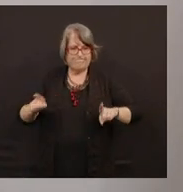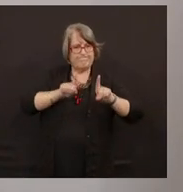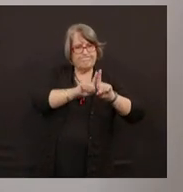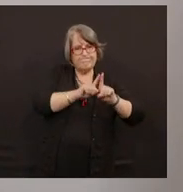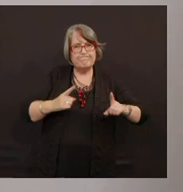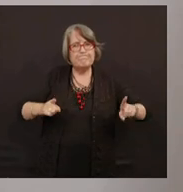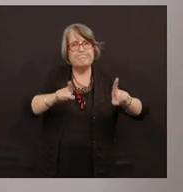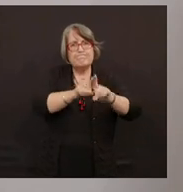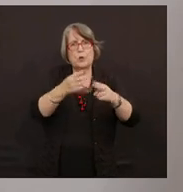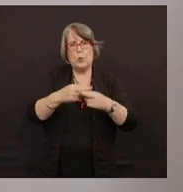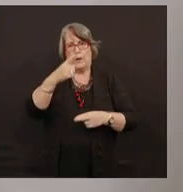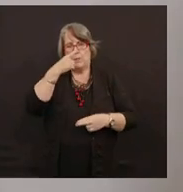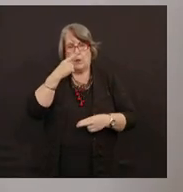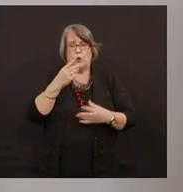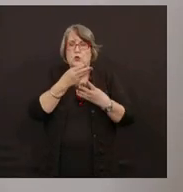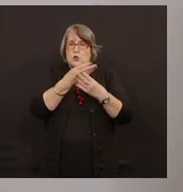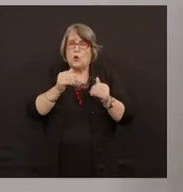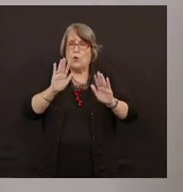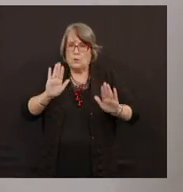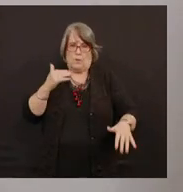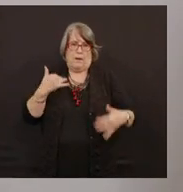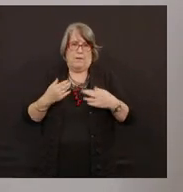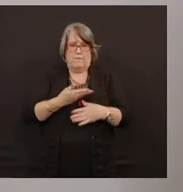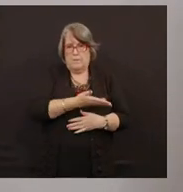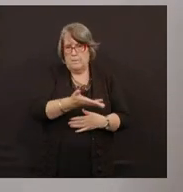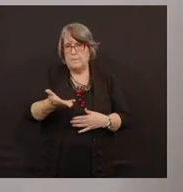people as they resolve harms that have occurred to them.